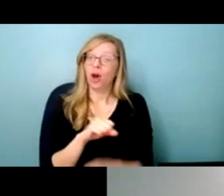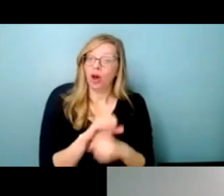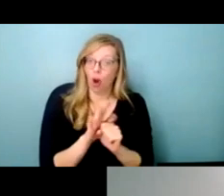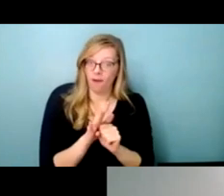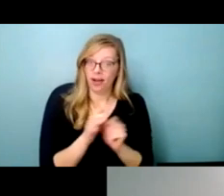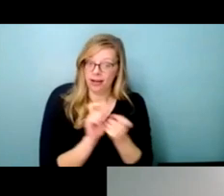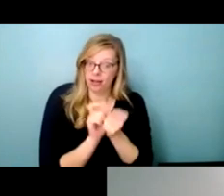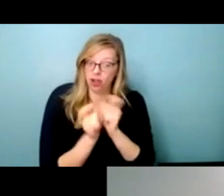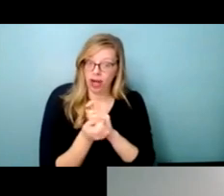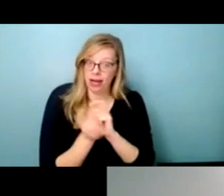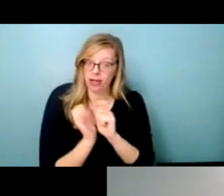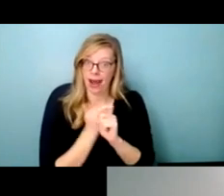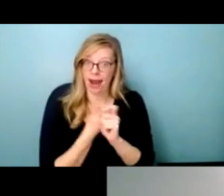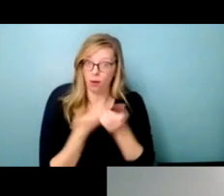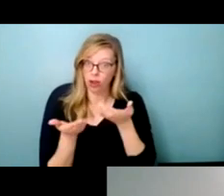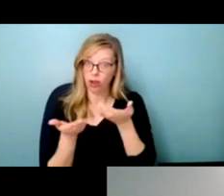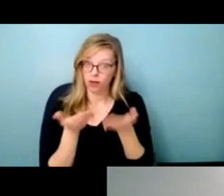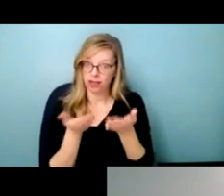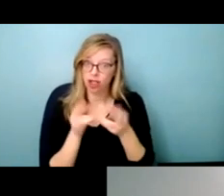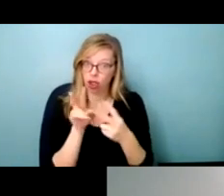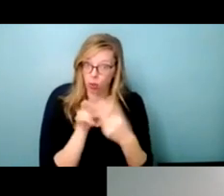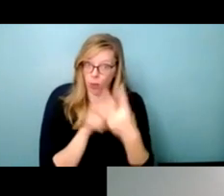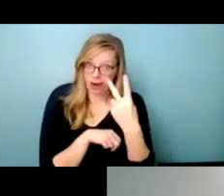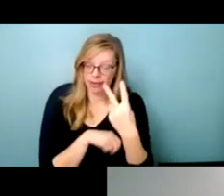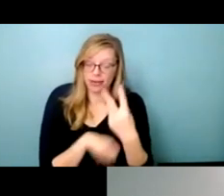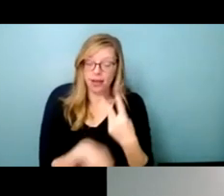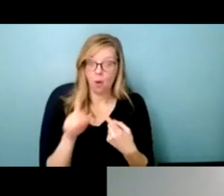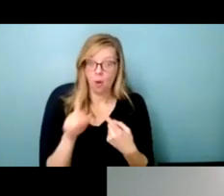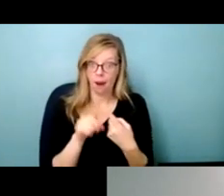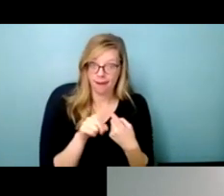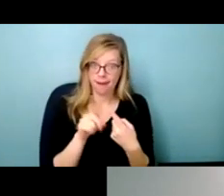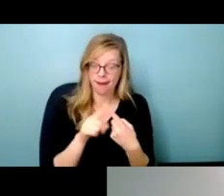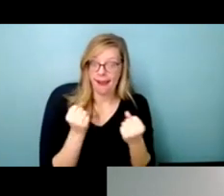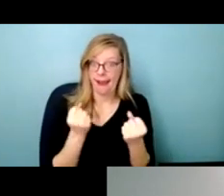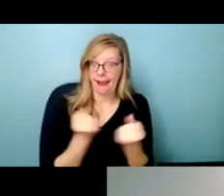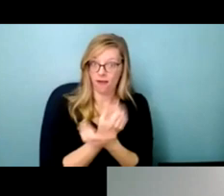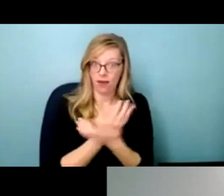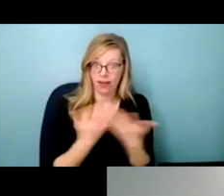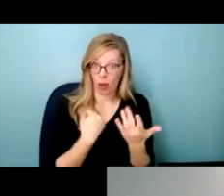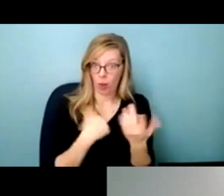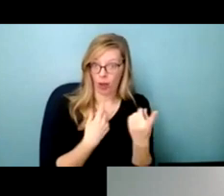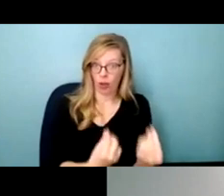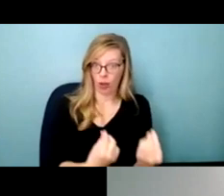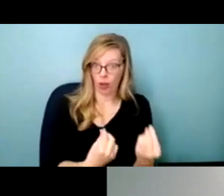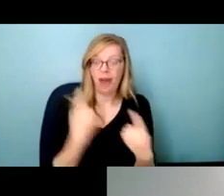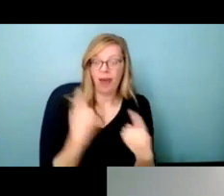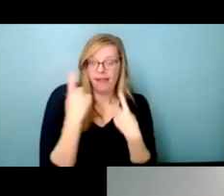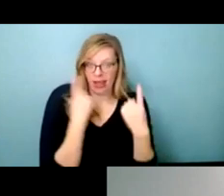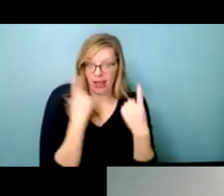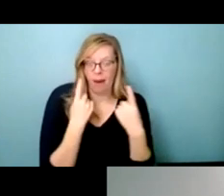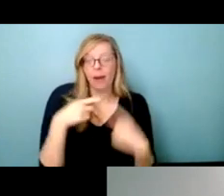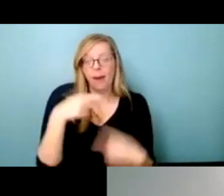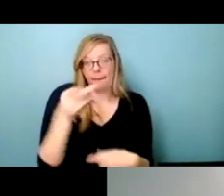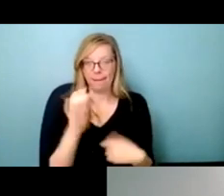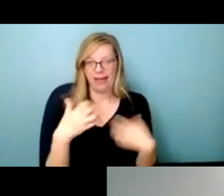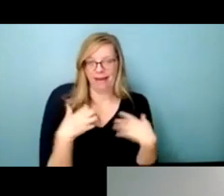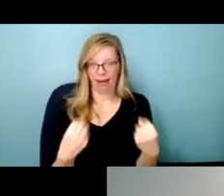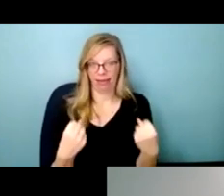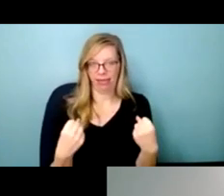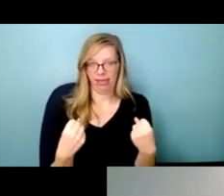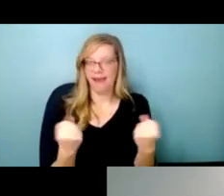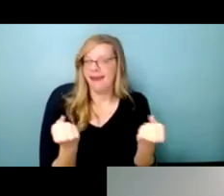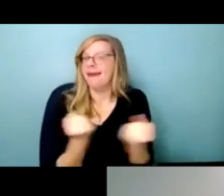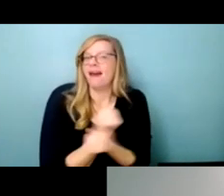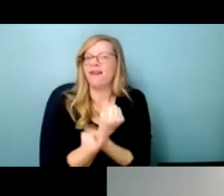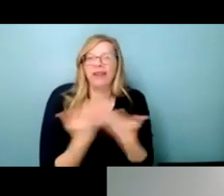ways. One is everything we do now has a lens of public health on it. Everything.